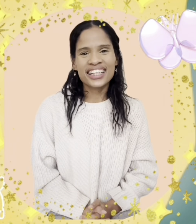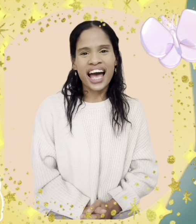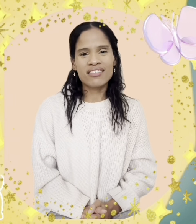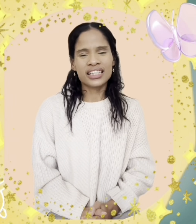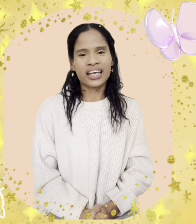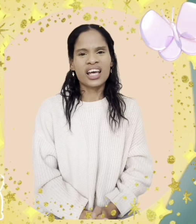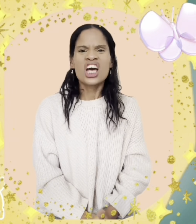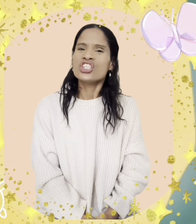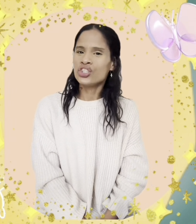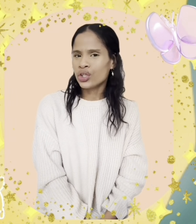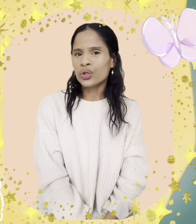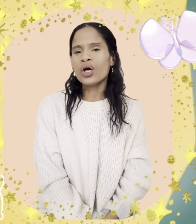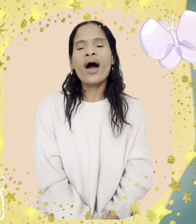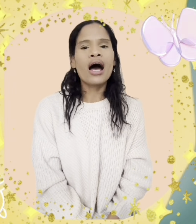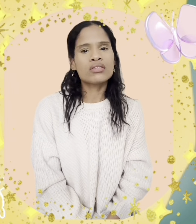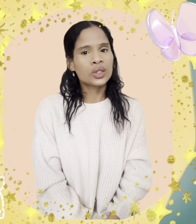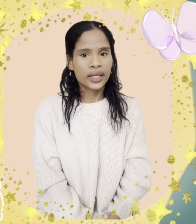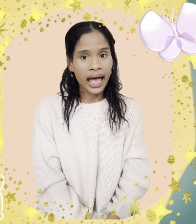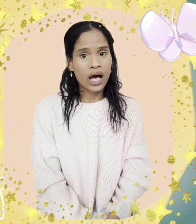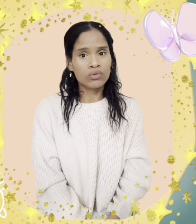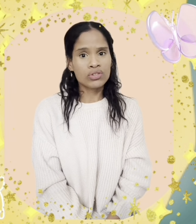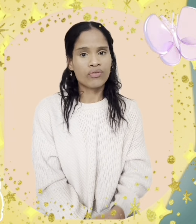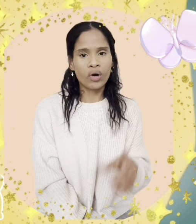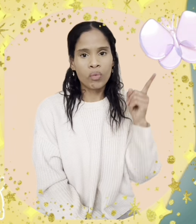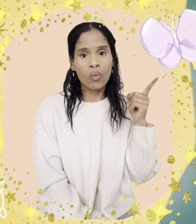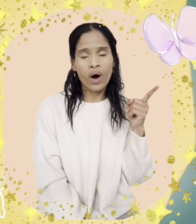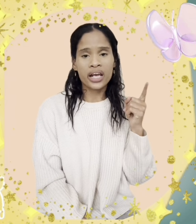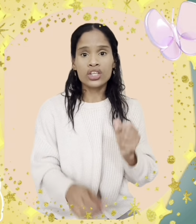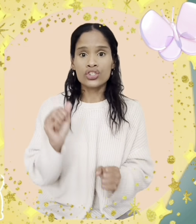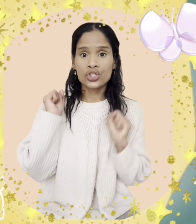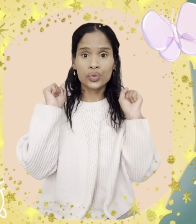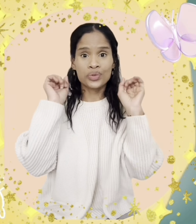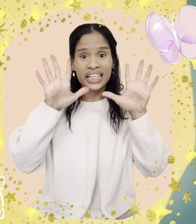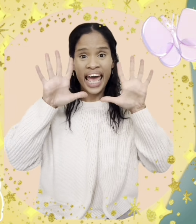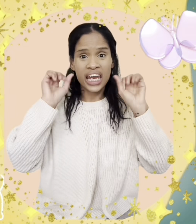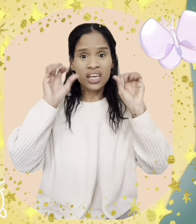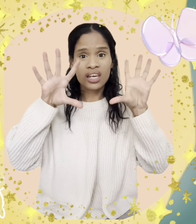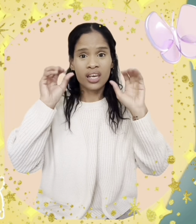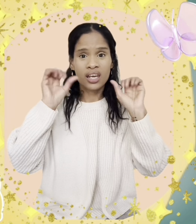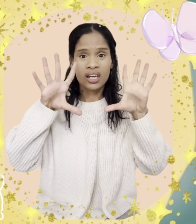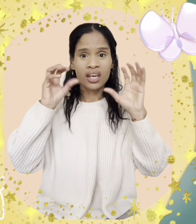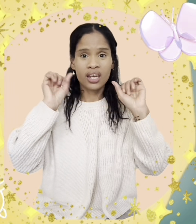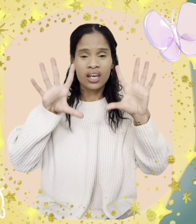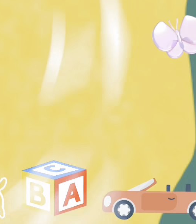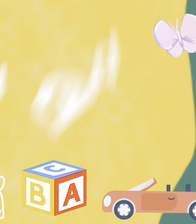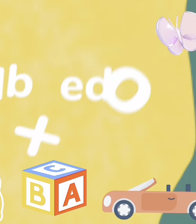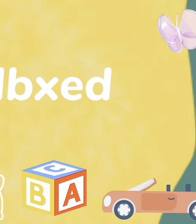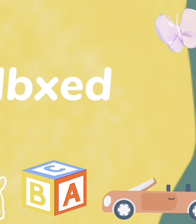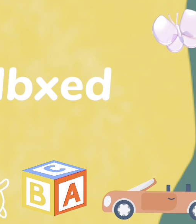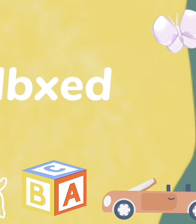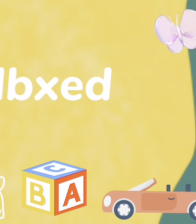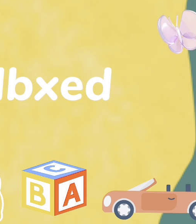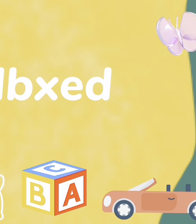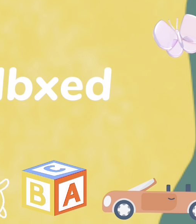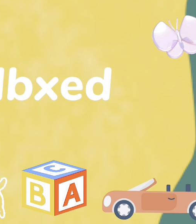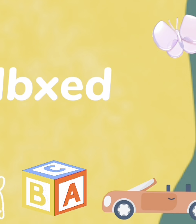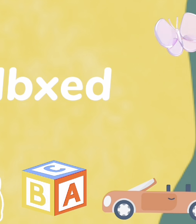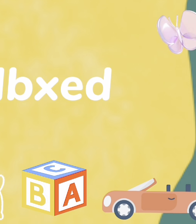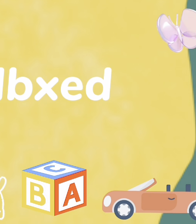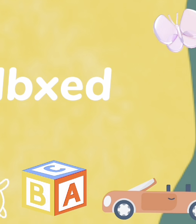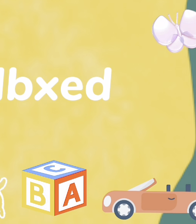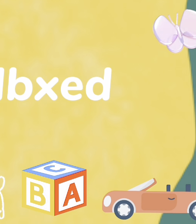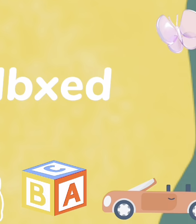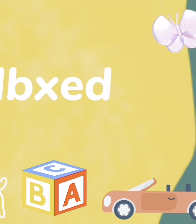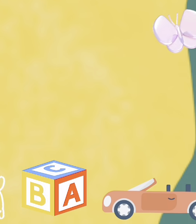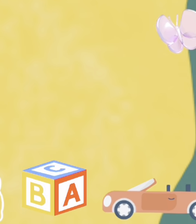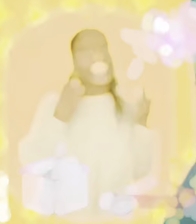Very good counting. Do you know how to count from 1 to 10? The full video is on